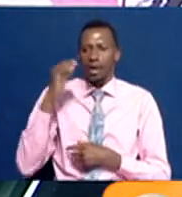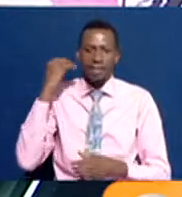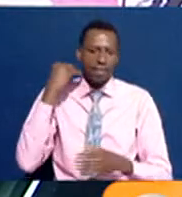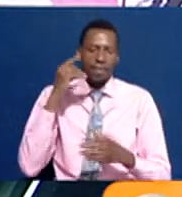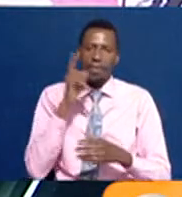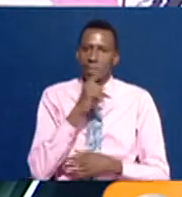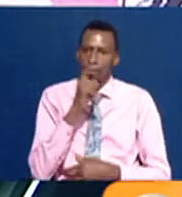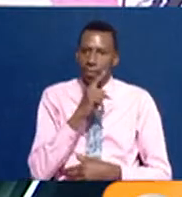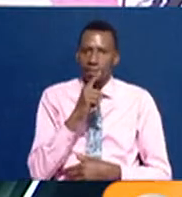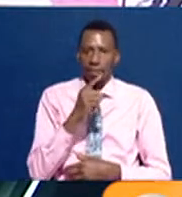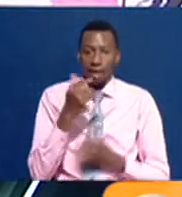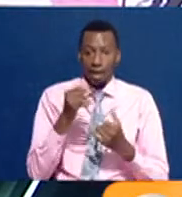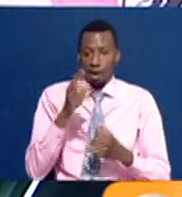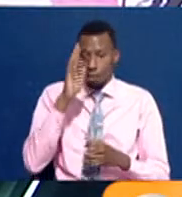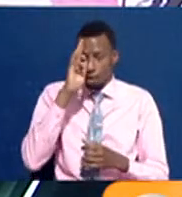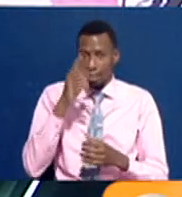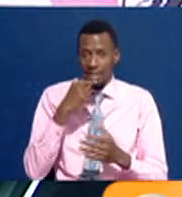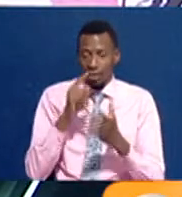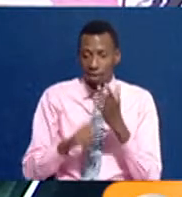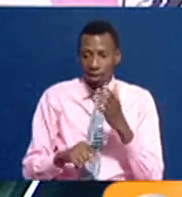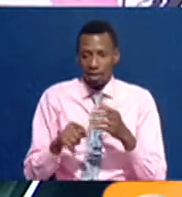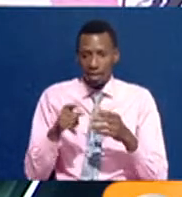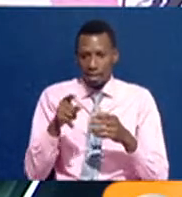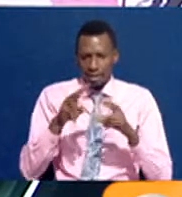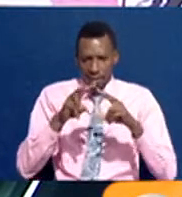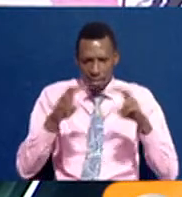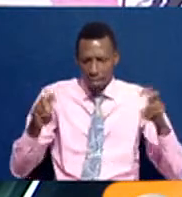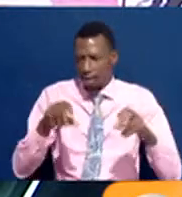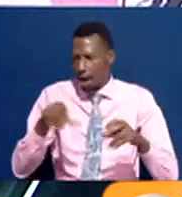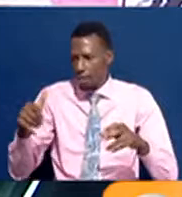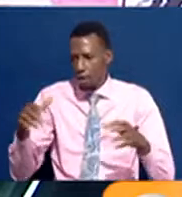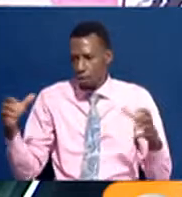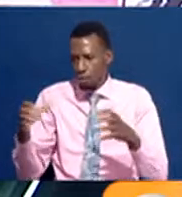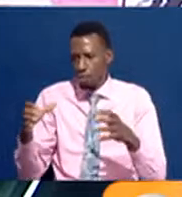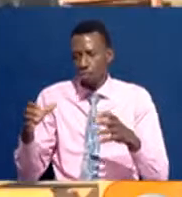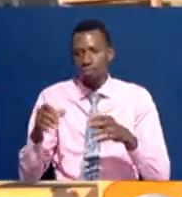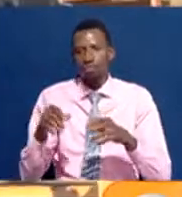members of the criminal group has been intensified across five counties.